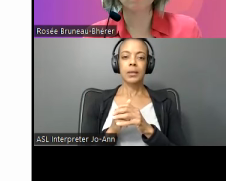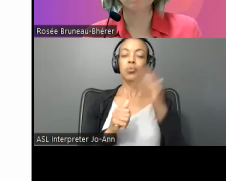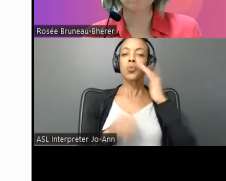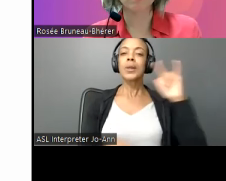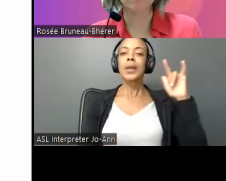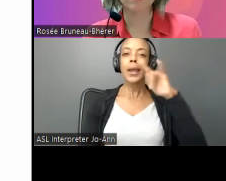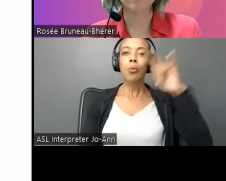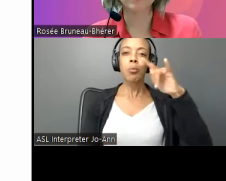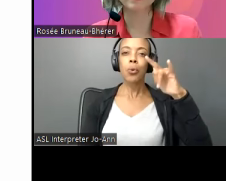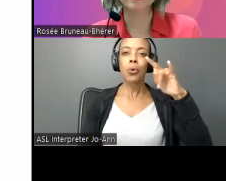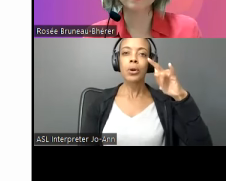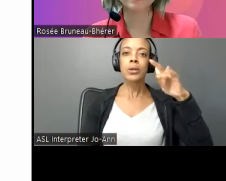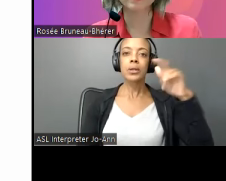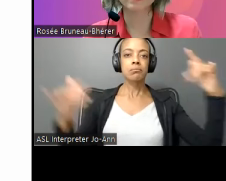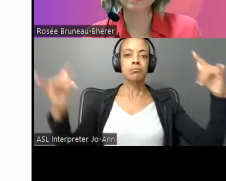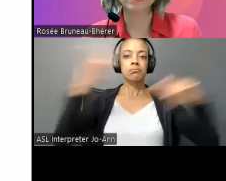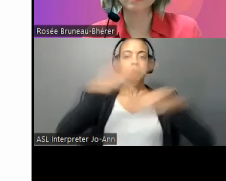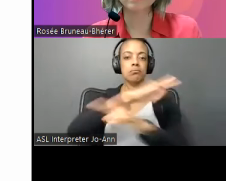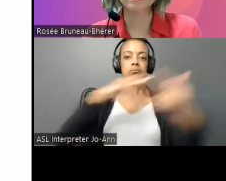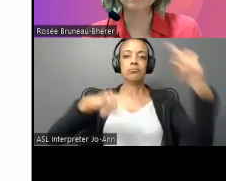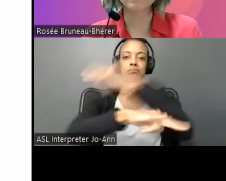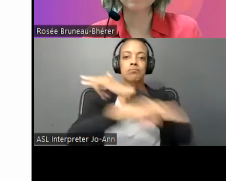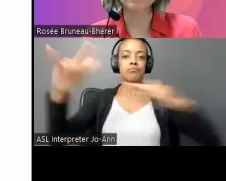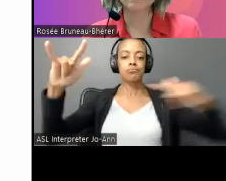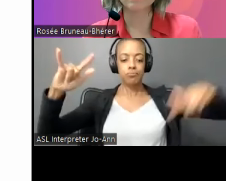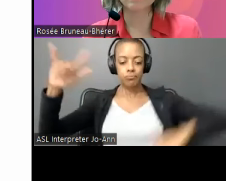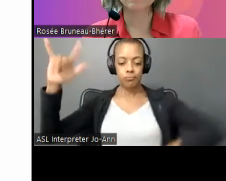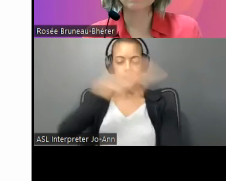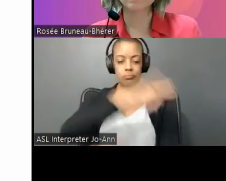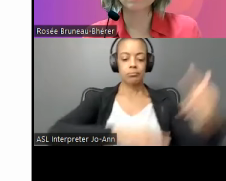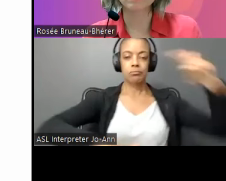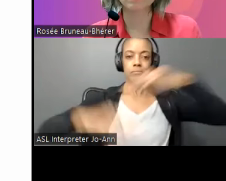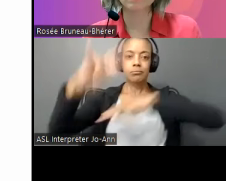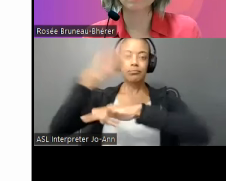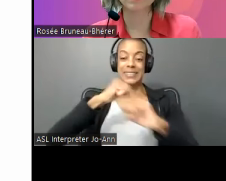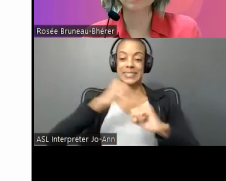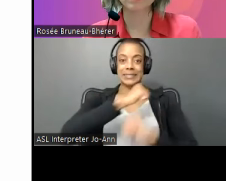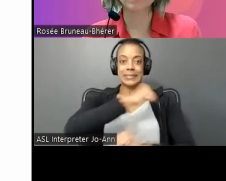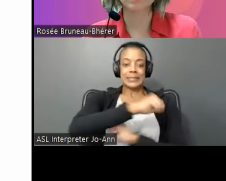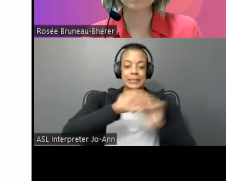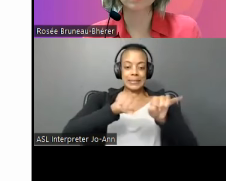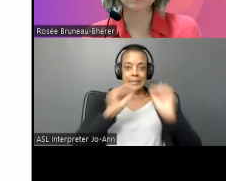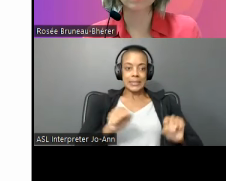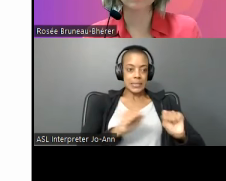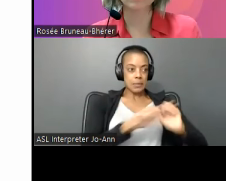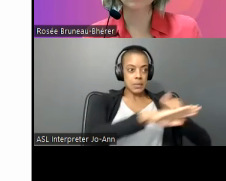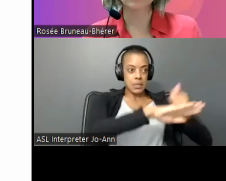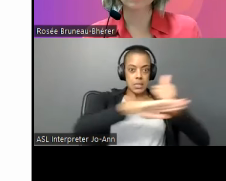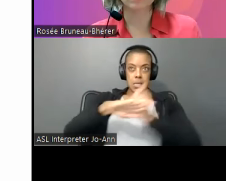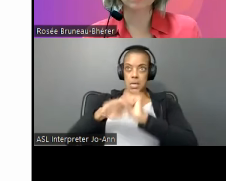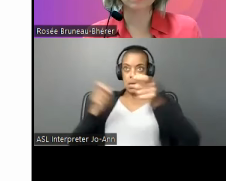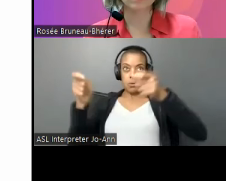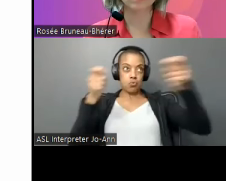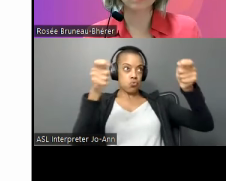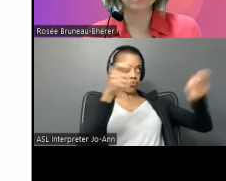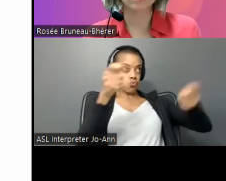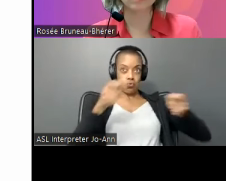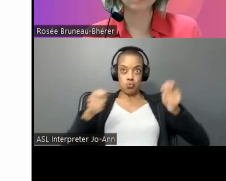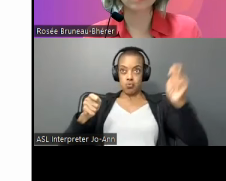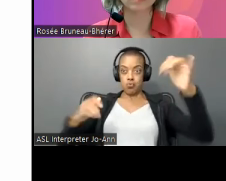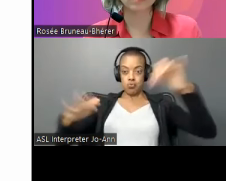airport. All those planes landing and taking off and all of the support systems on the ground simultaneously demand the controller's attention